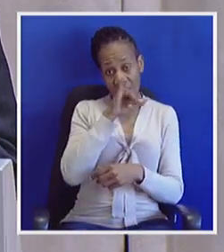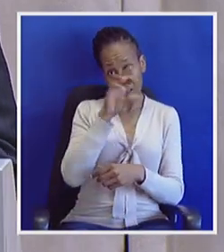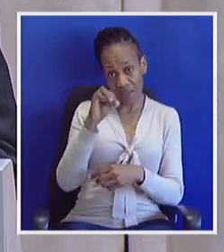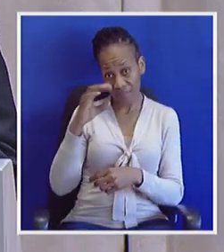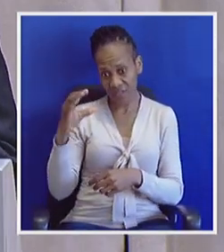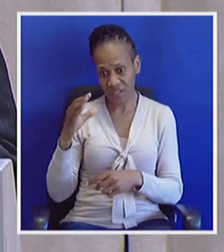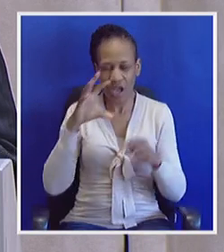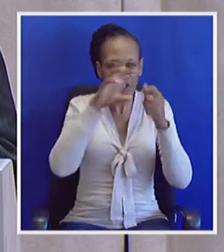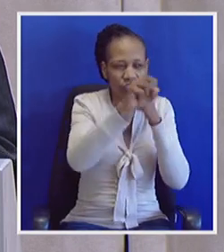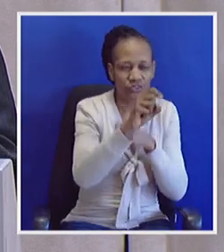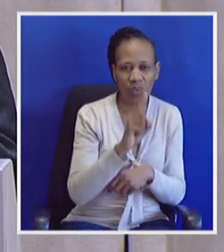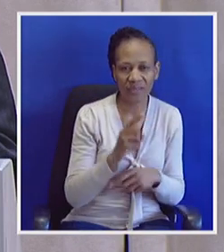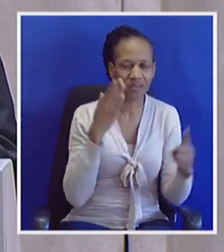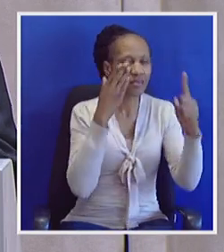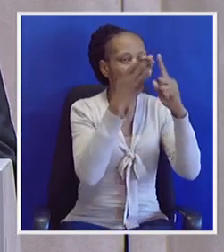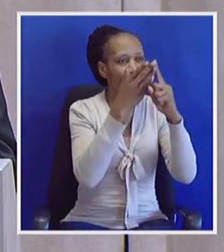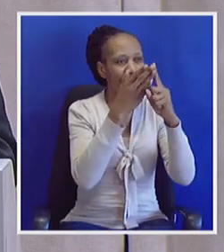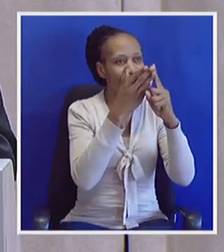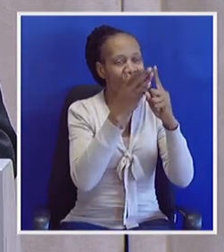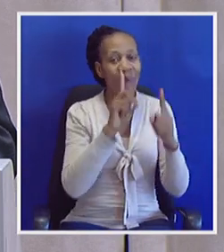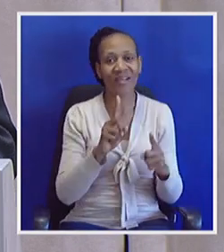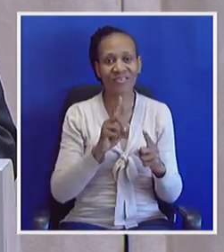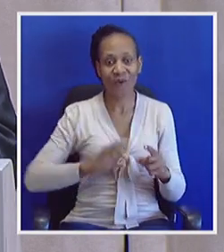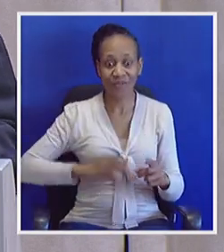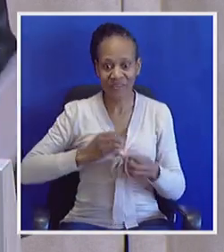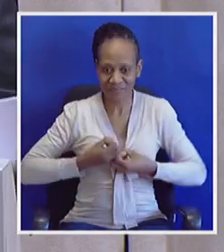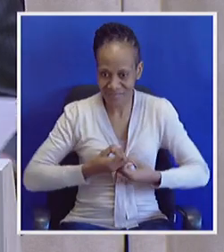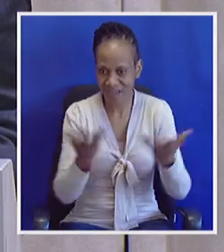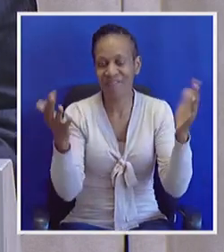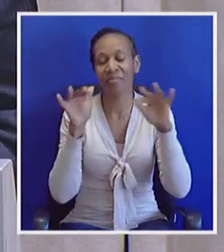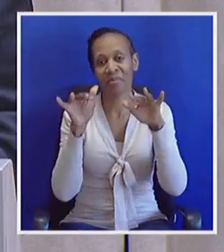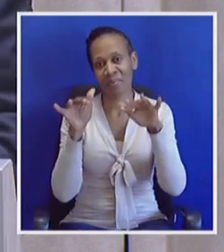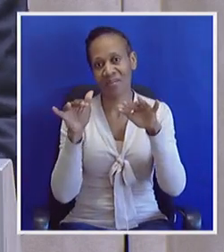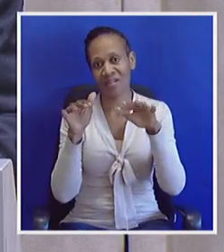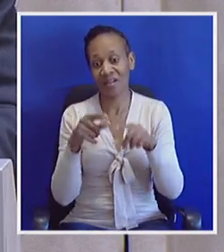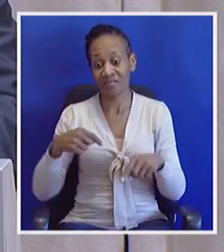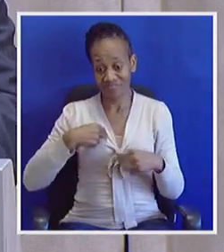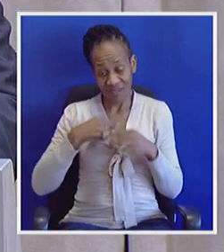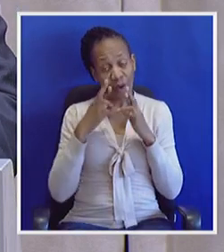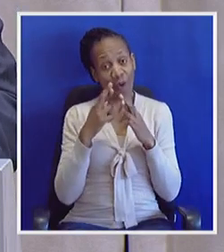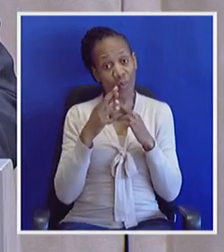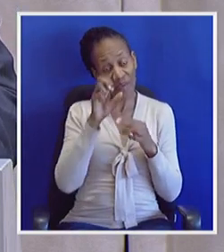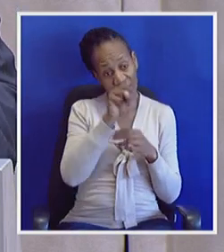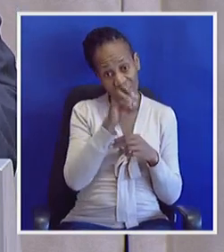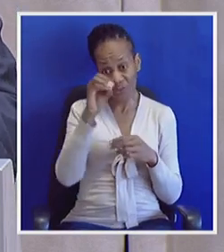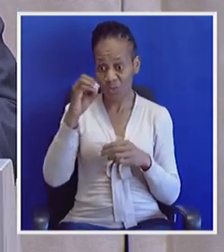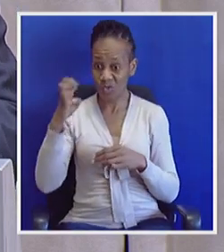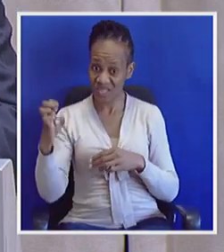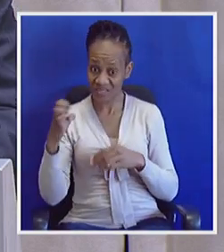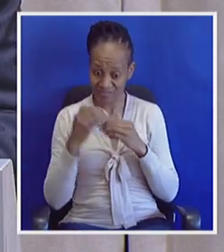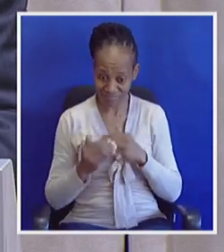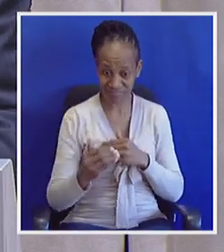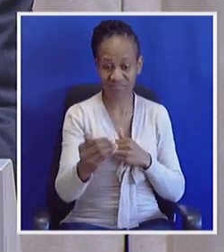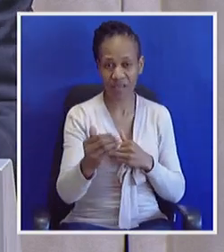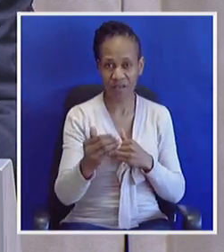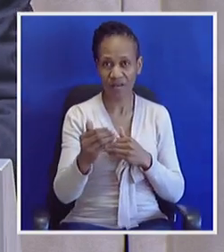that our people regain that confidence. And we want our SOEs to have